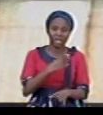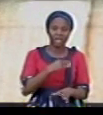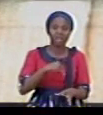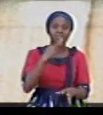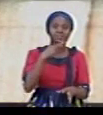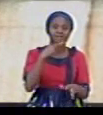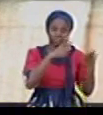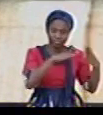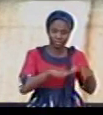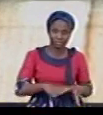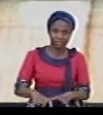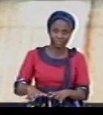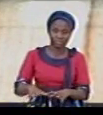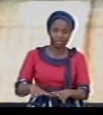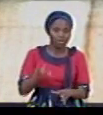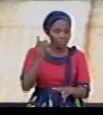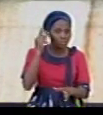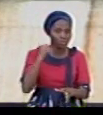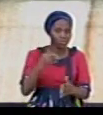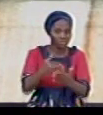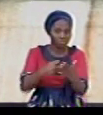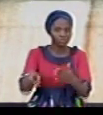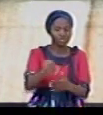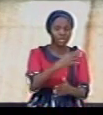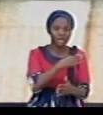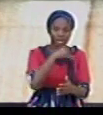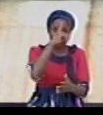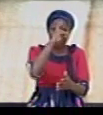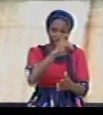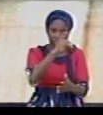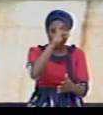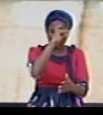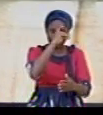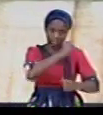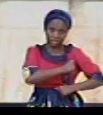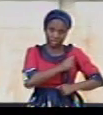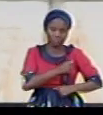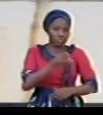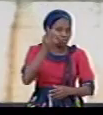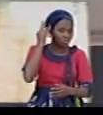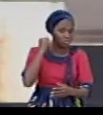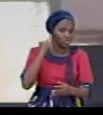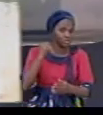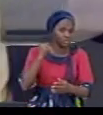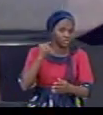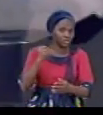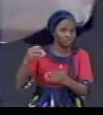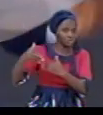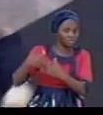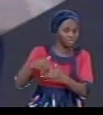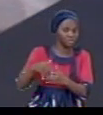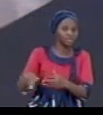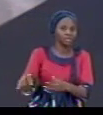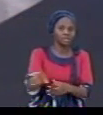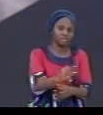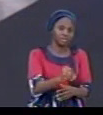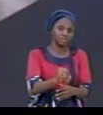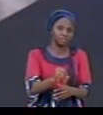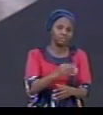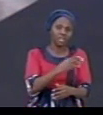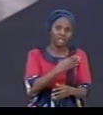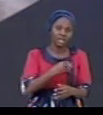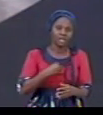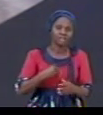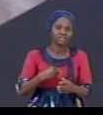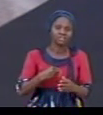army behind them. How are we going to pass over? Then stretch the rod and the sea will